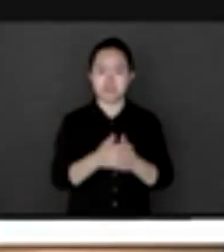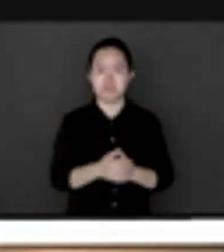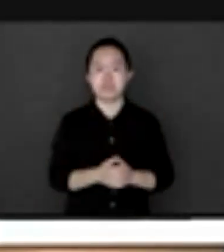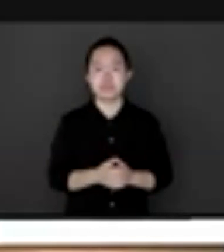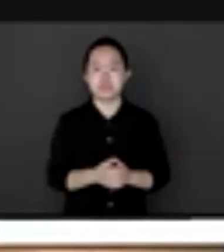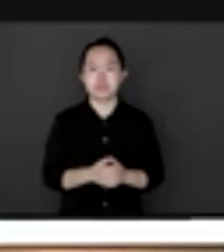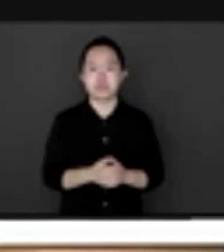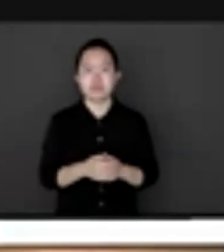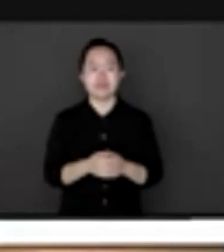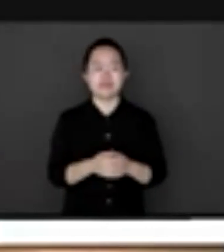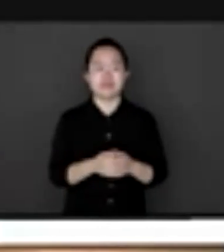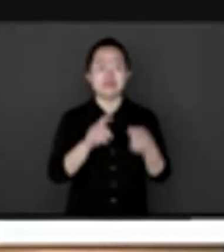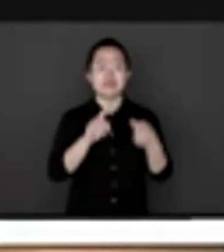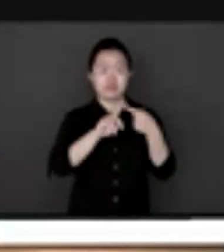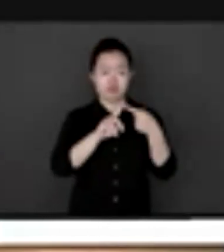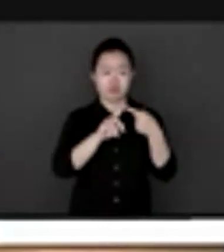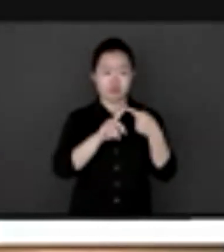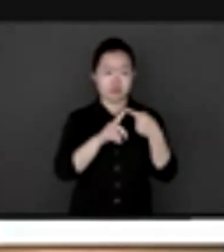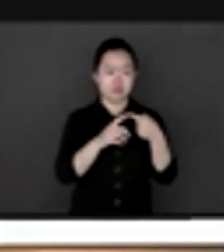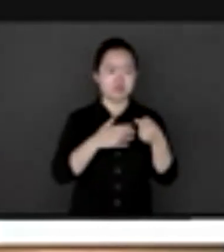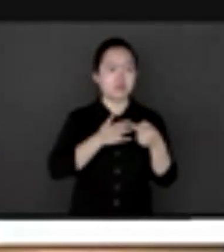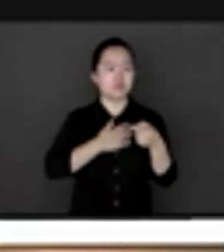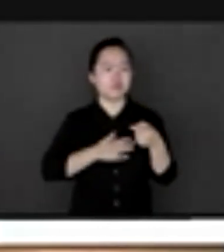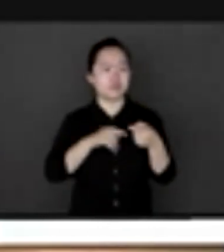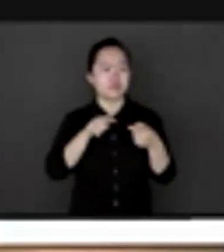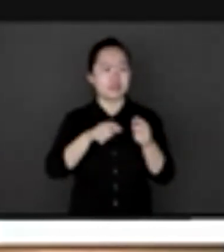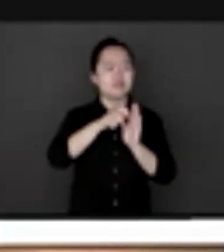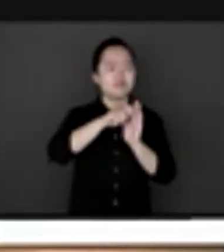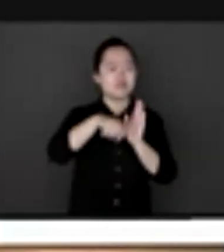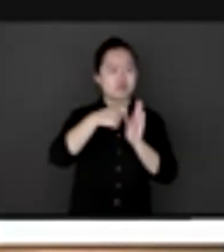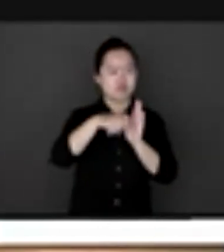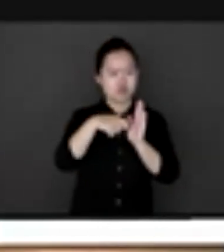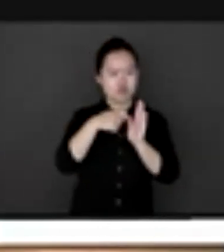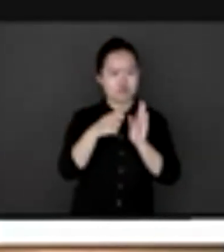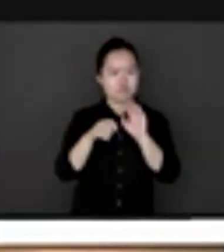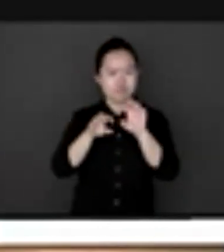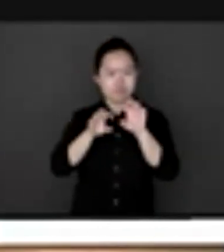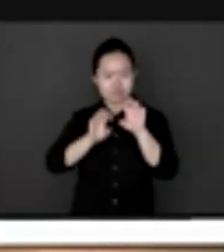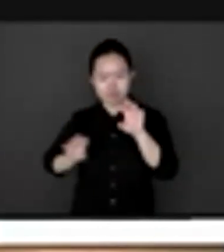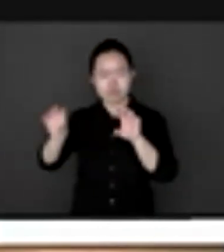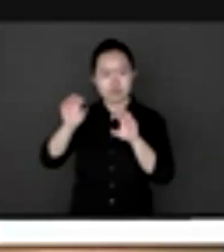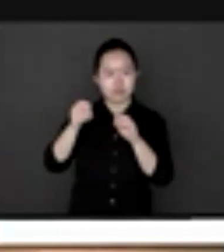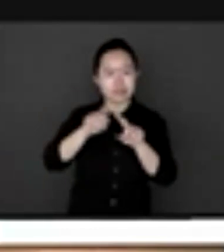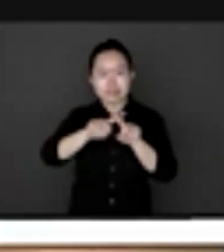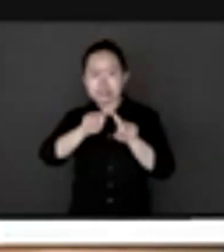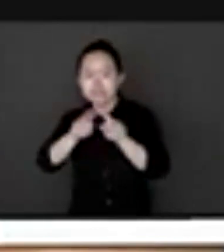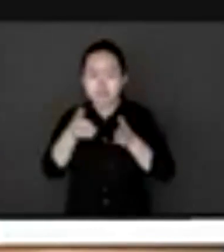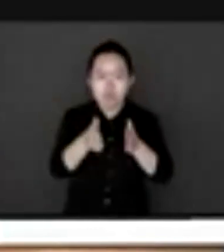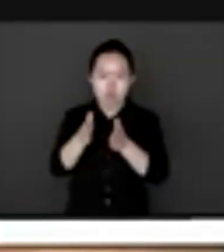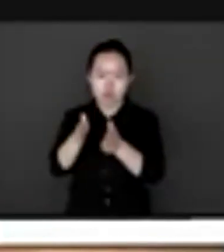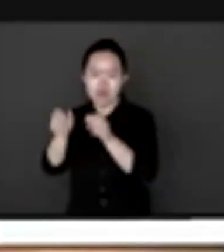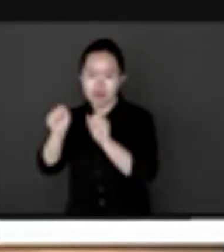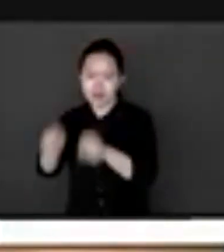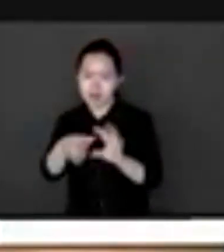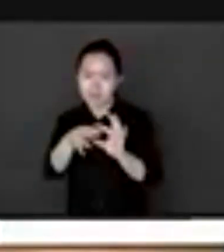indication, interestingly enough, a single institution like the University of Vienna already, happens, I'm